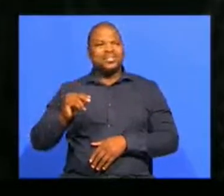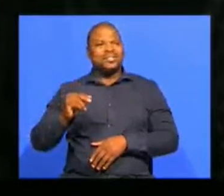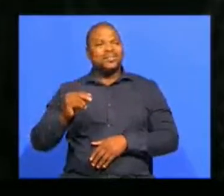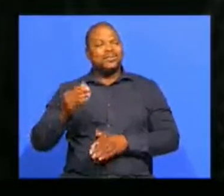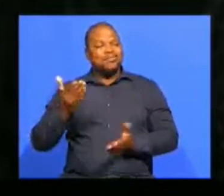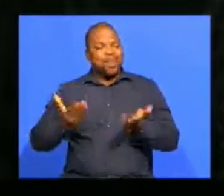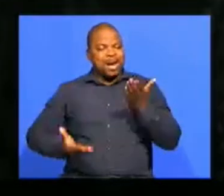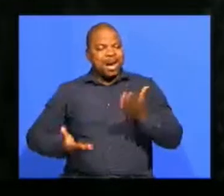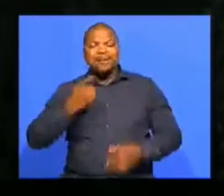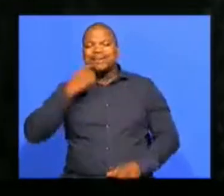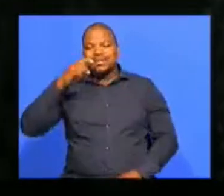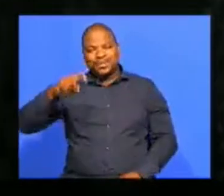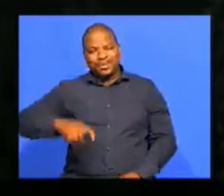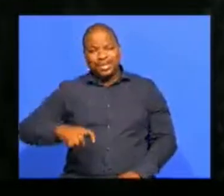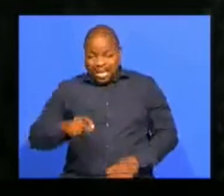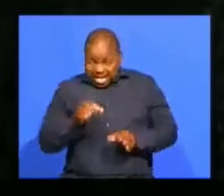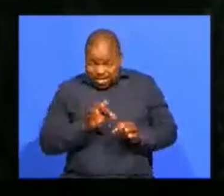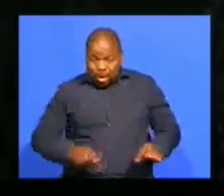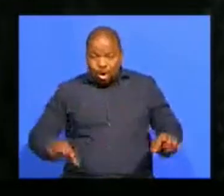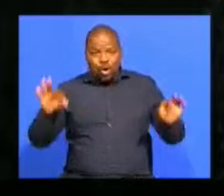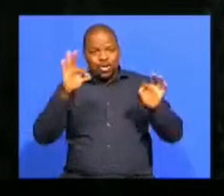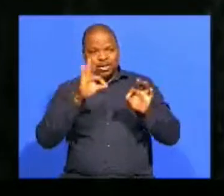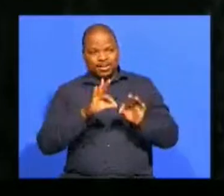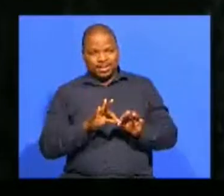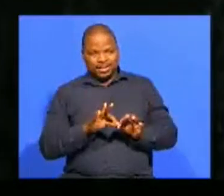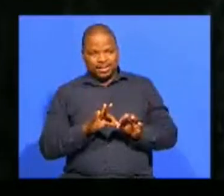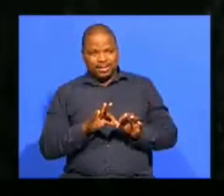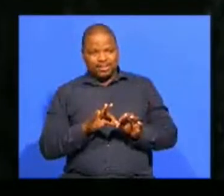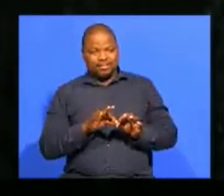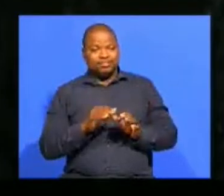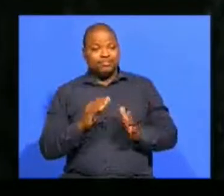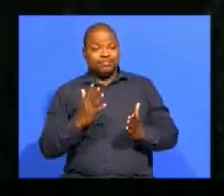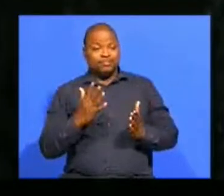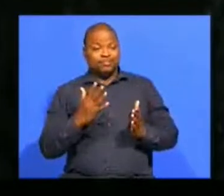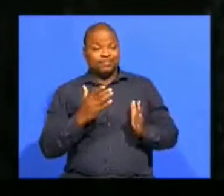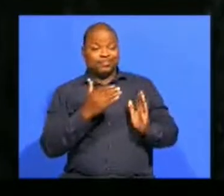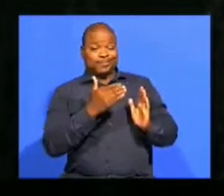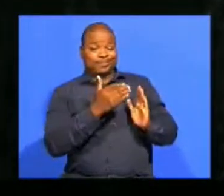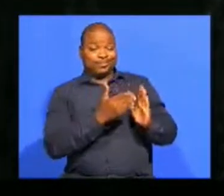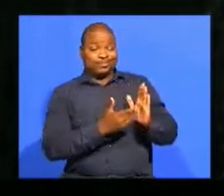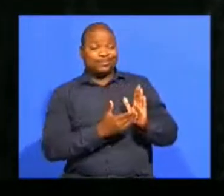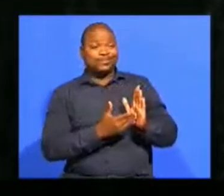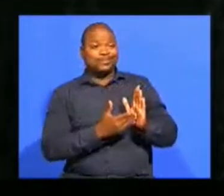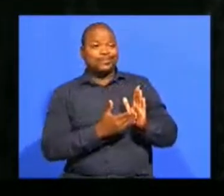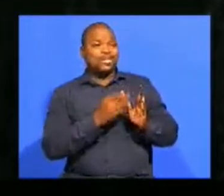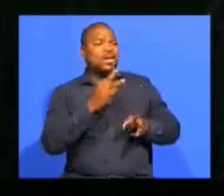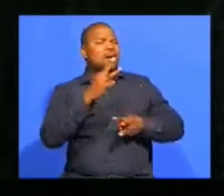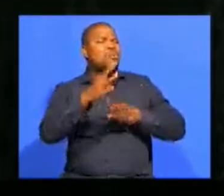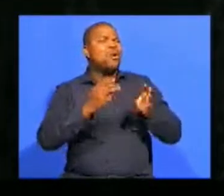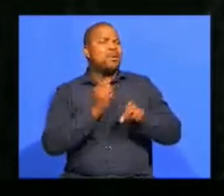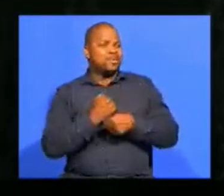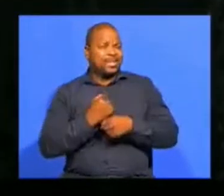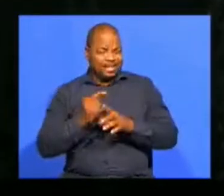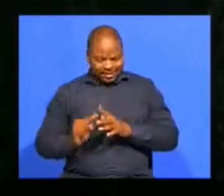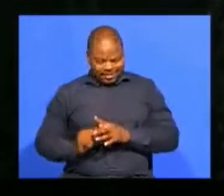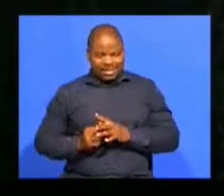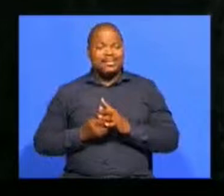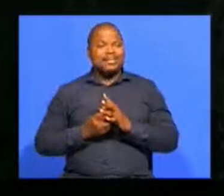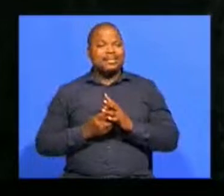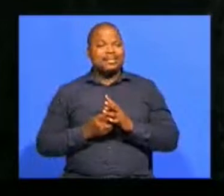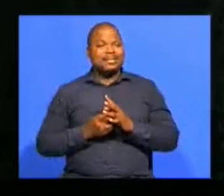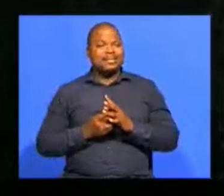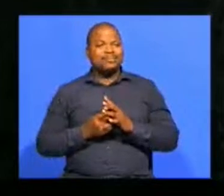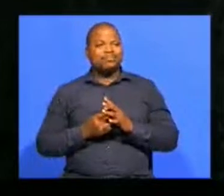Rebalance that. It's important. And if there's to be equity in the world, and you start off from